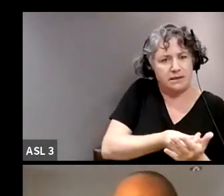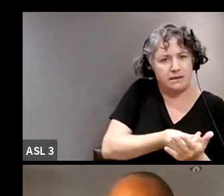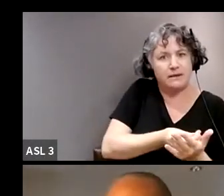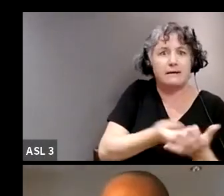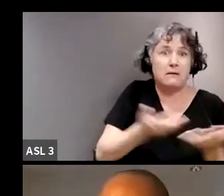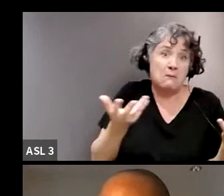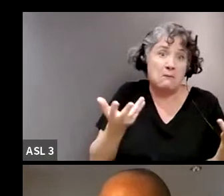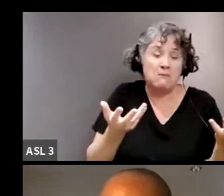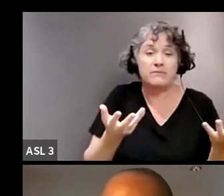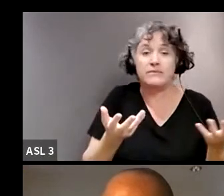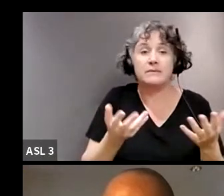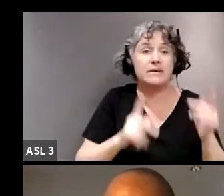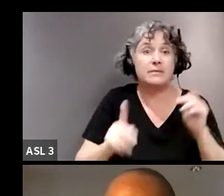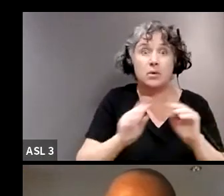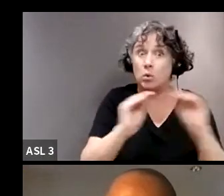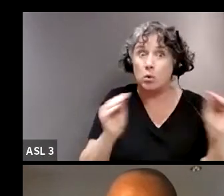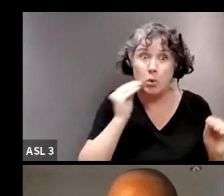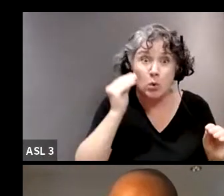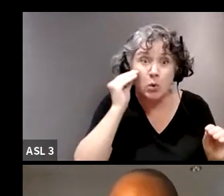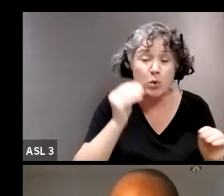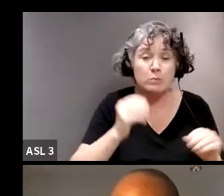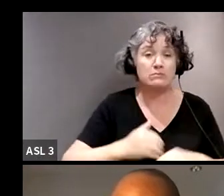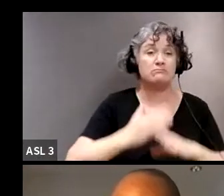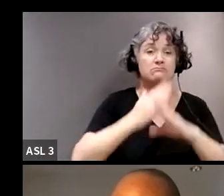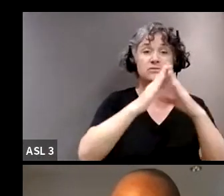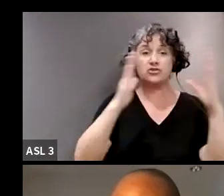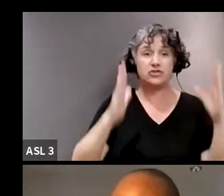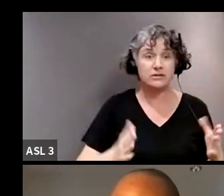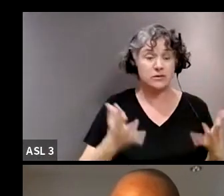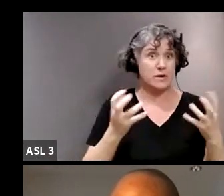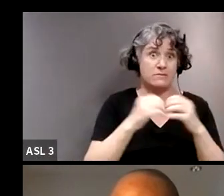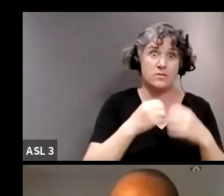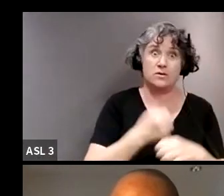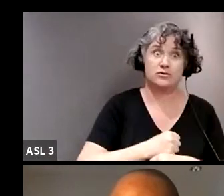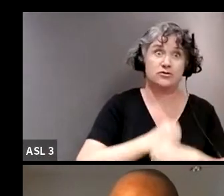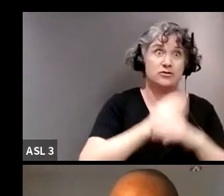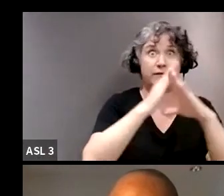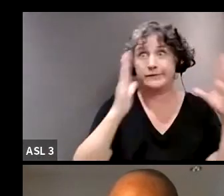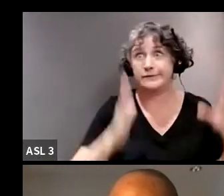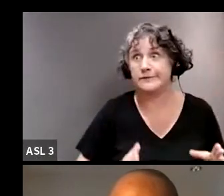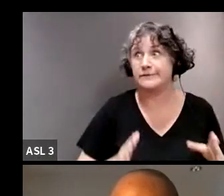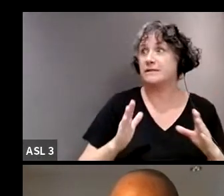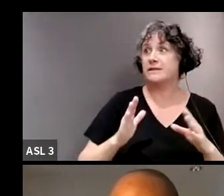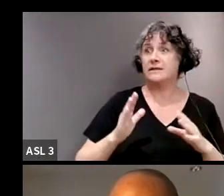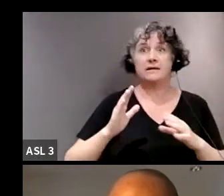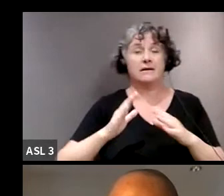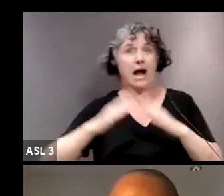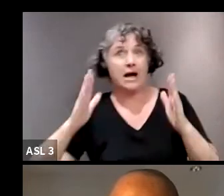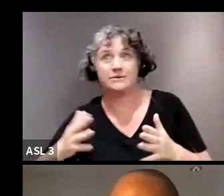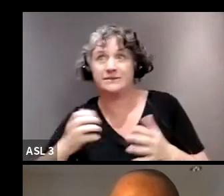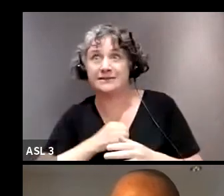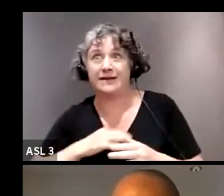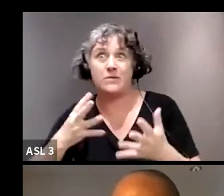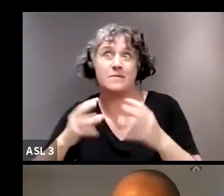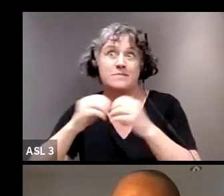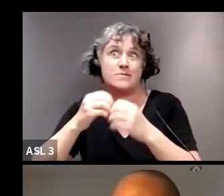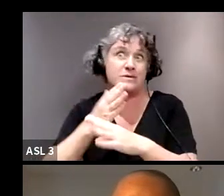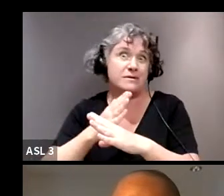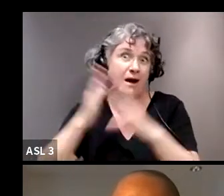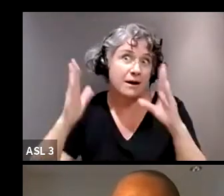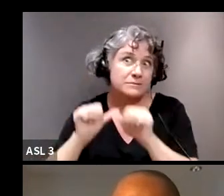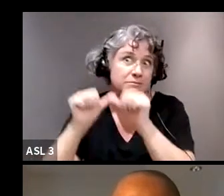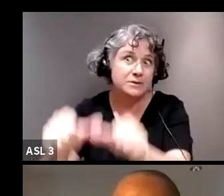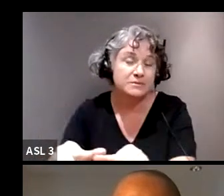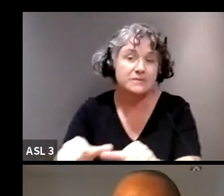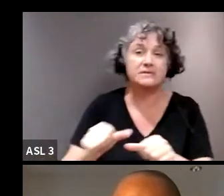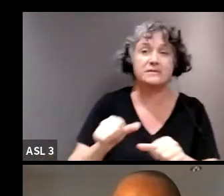example to homelessness the shelter staff want more shelters and the housing staff want more permanent housing and the income the social assistance staff want